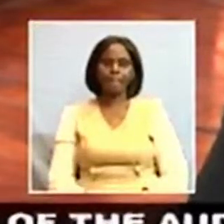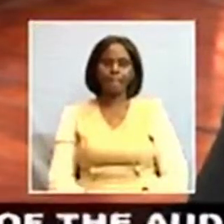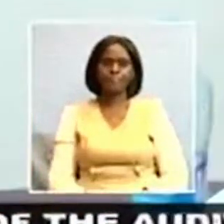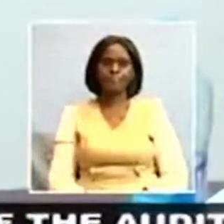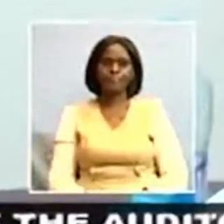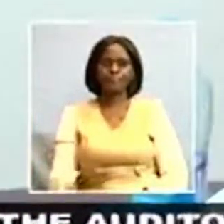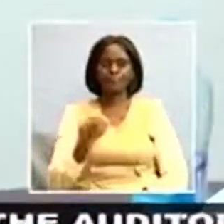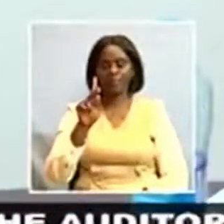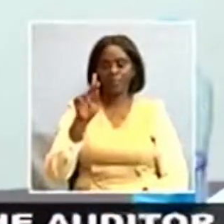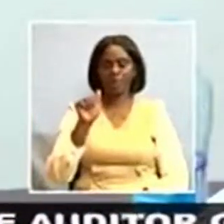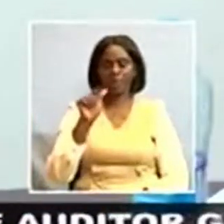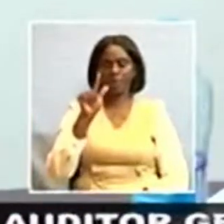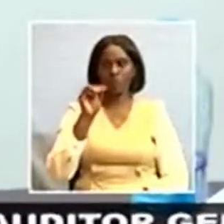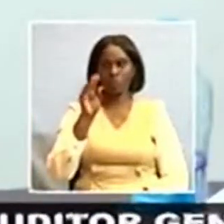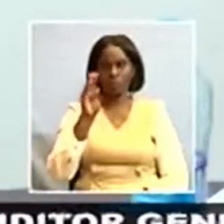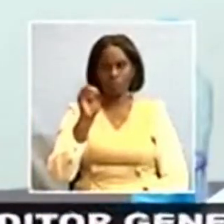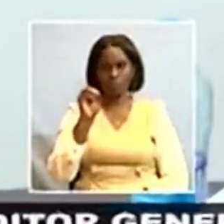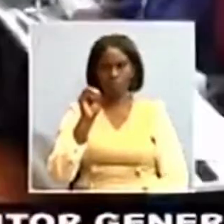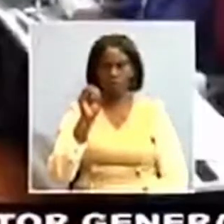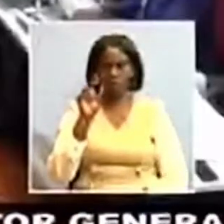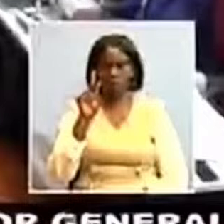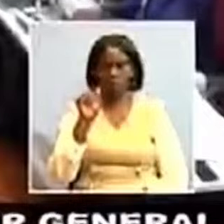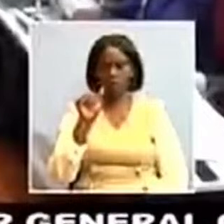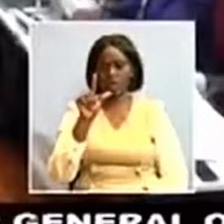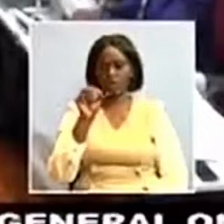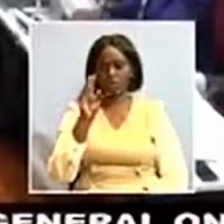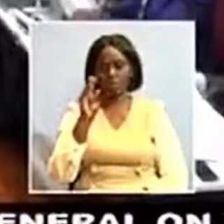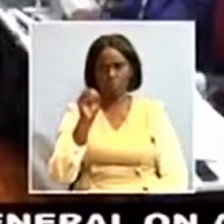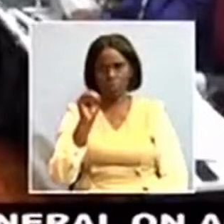Honorable Kalobo follow-up, then Honorable.